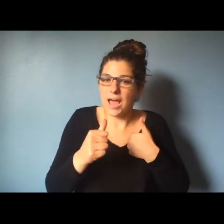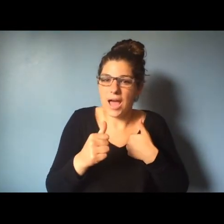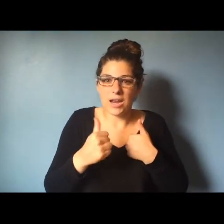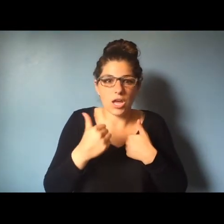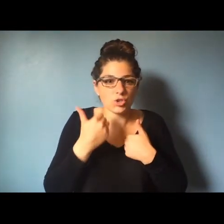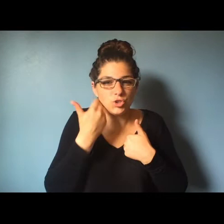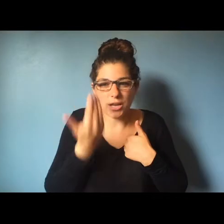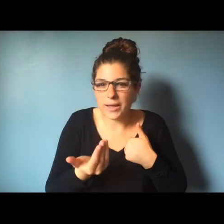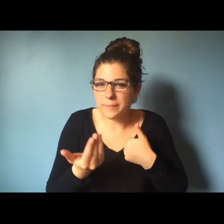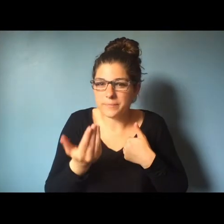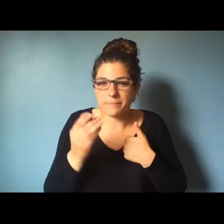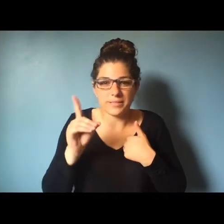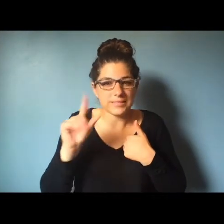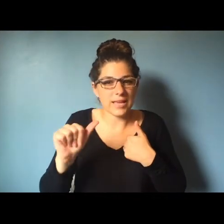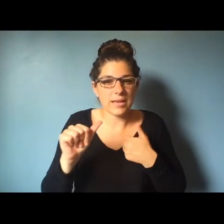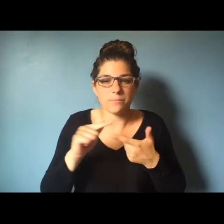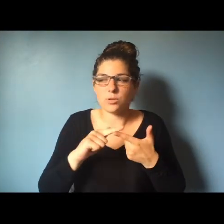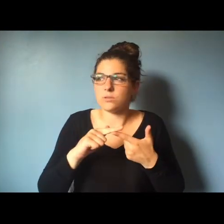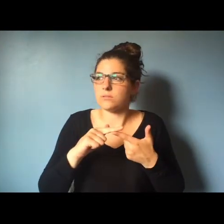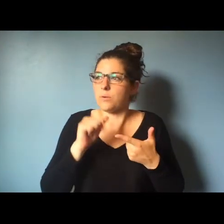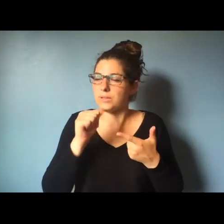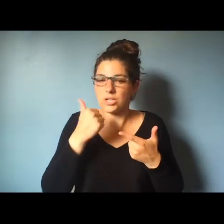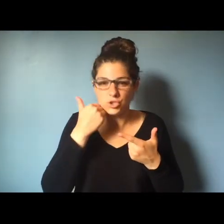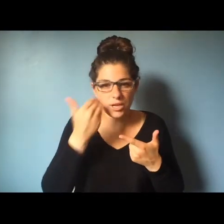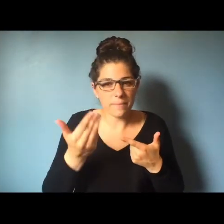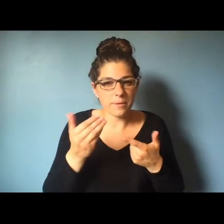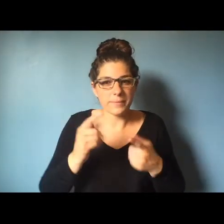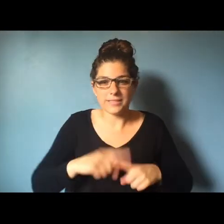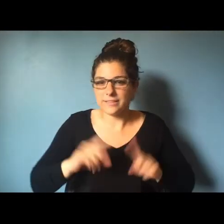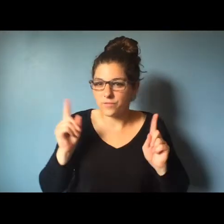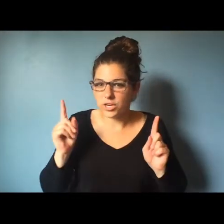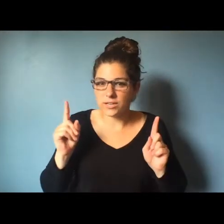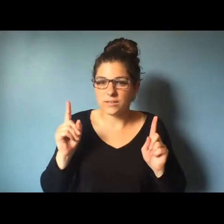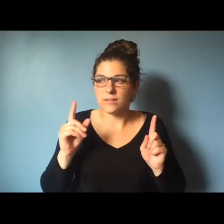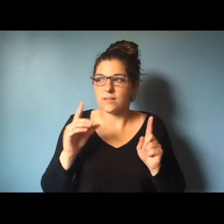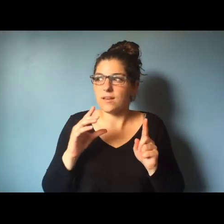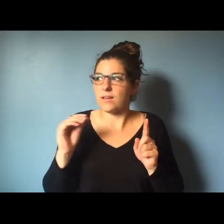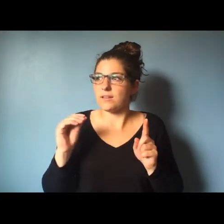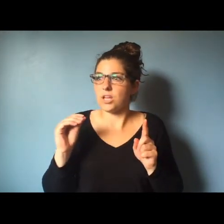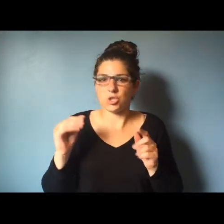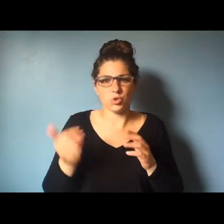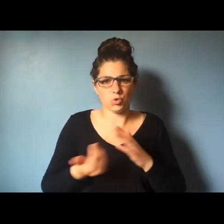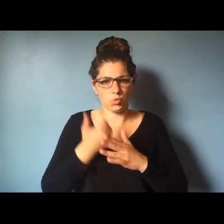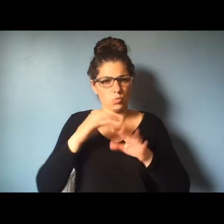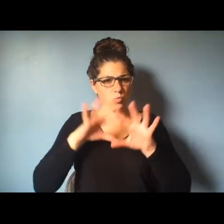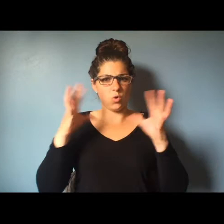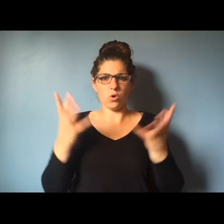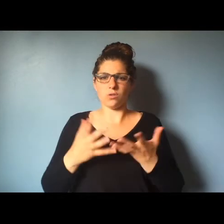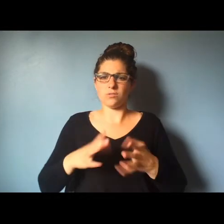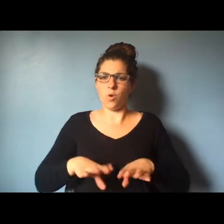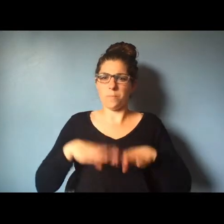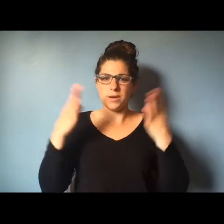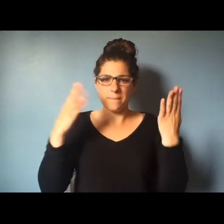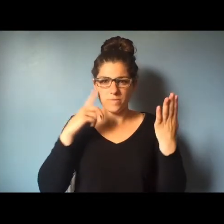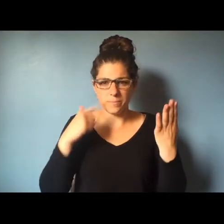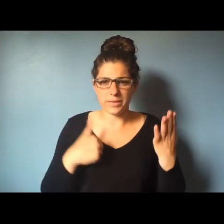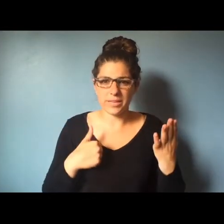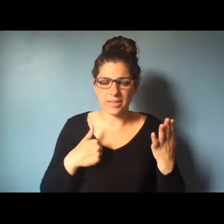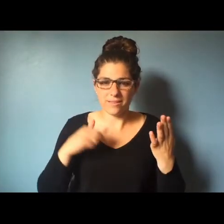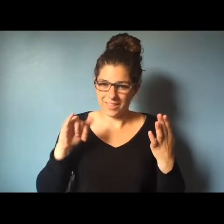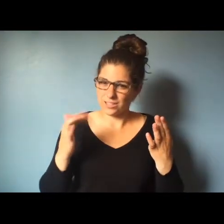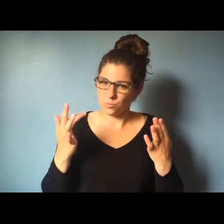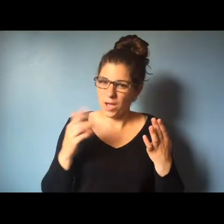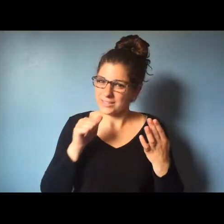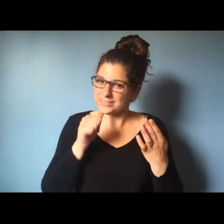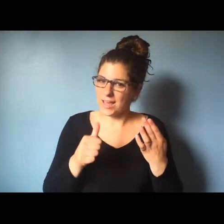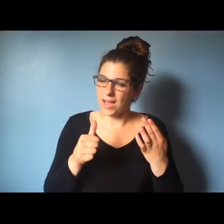being disabled. I wasn't ashamed of being different. And a new world was opened up to me. And that's why it's